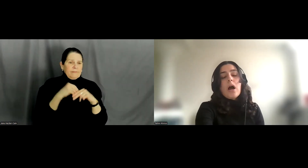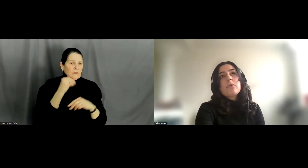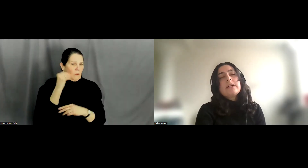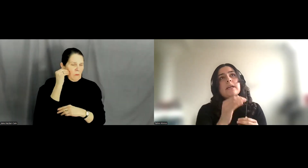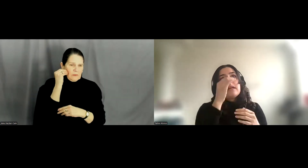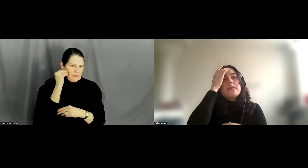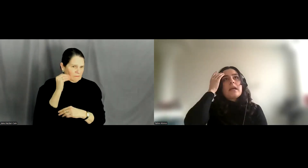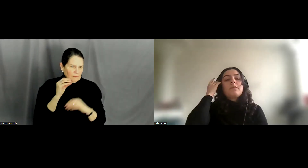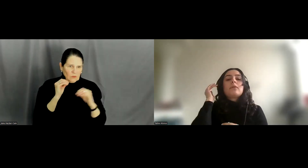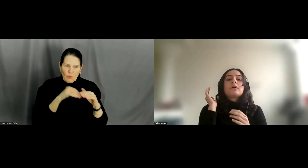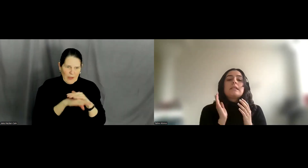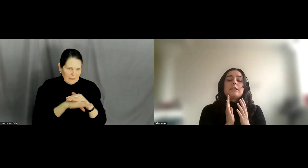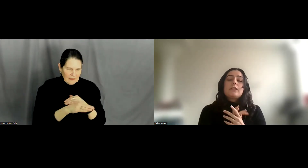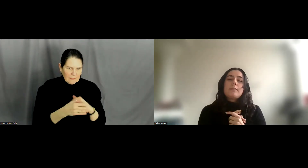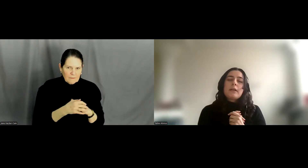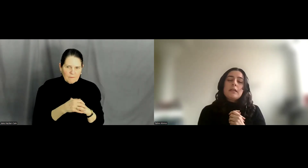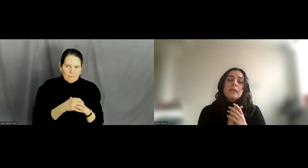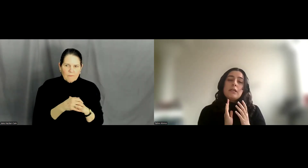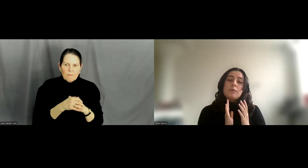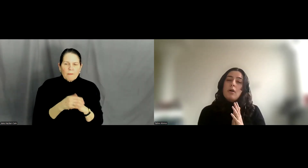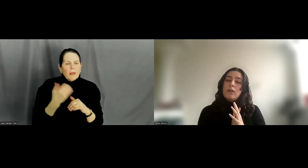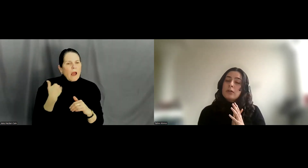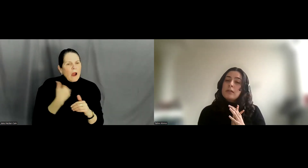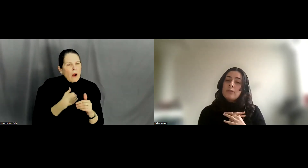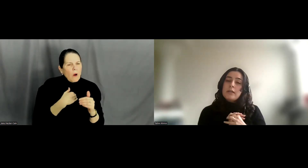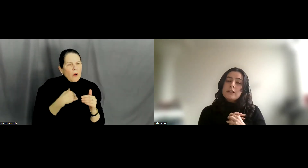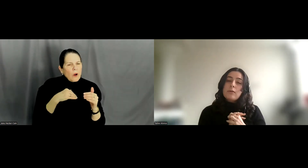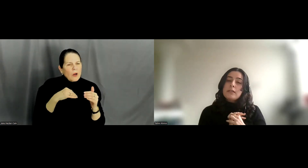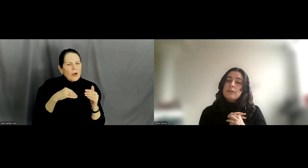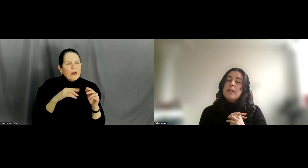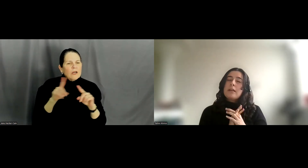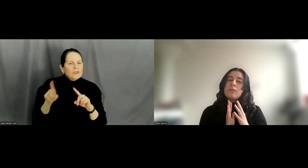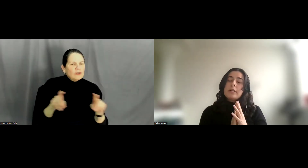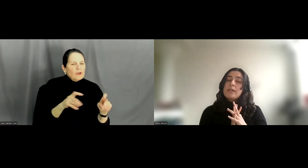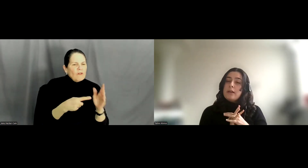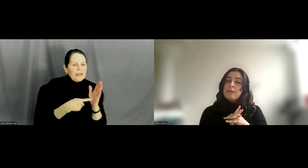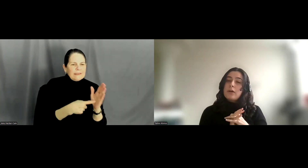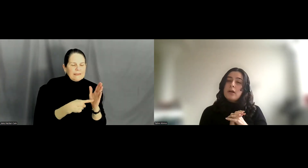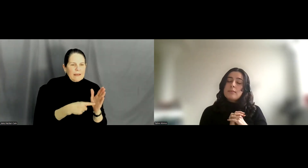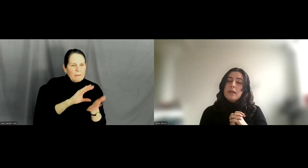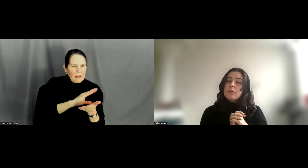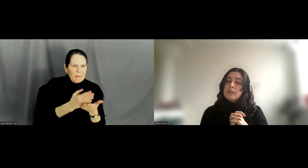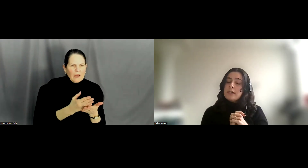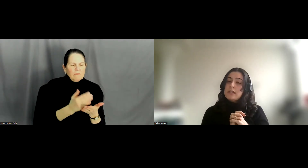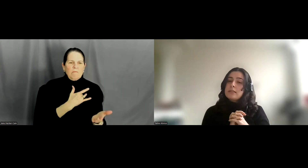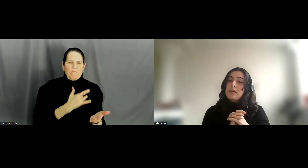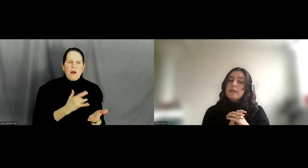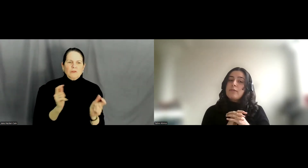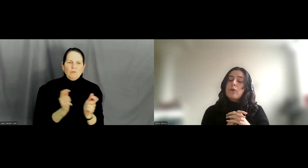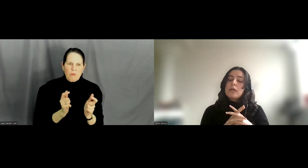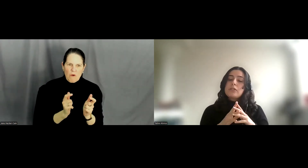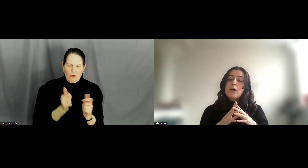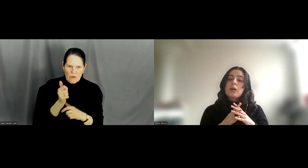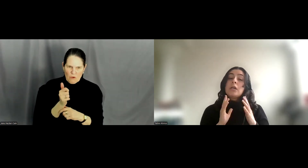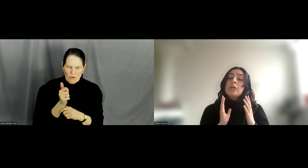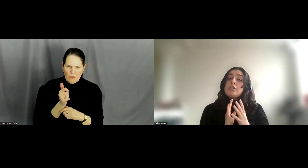So our qualitative sample is typically smaller than quantitative sample sizes, and